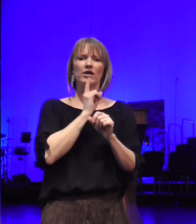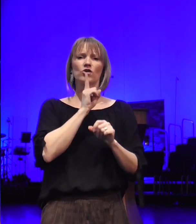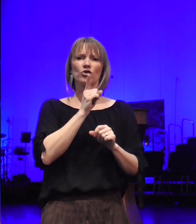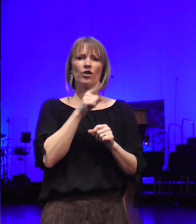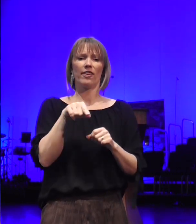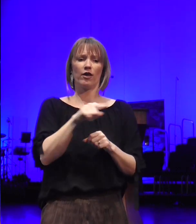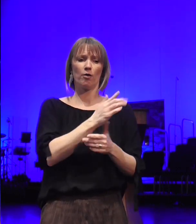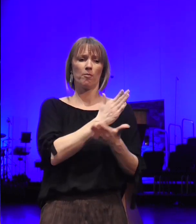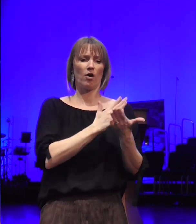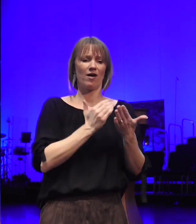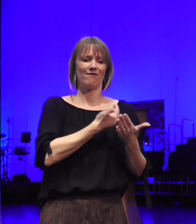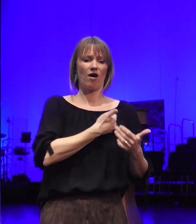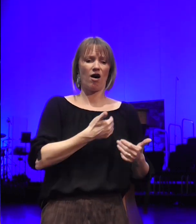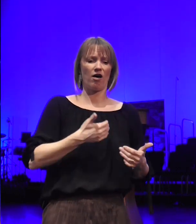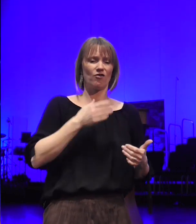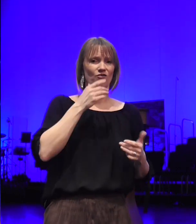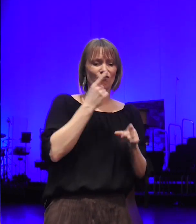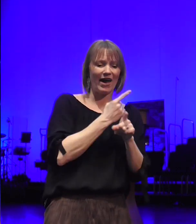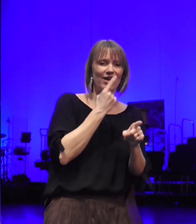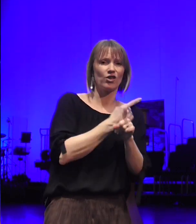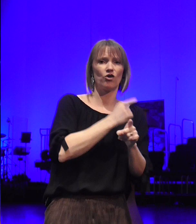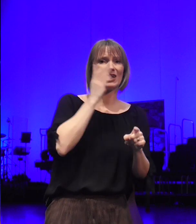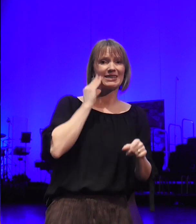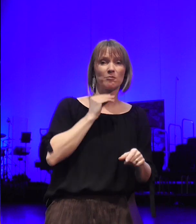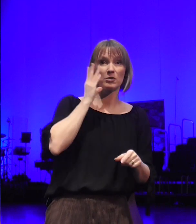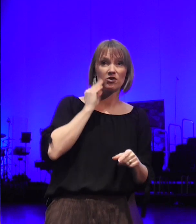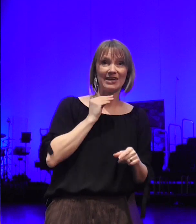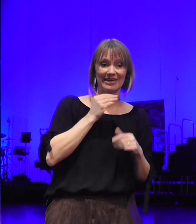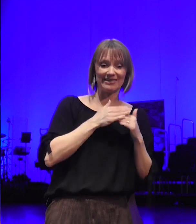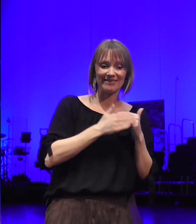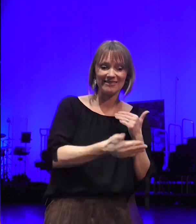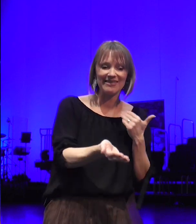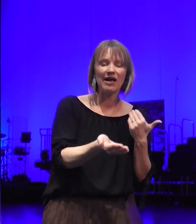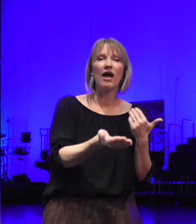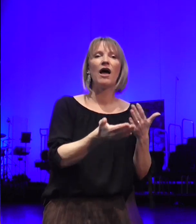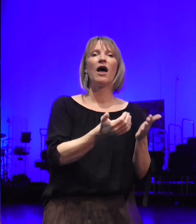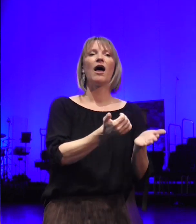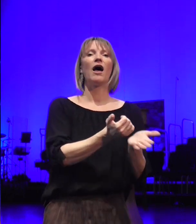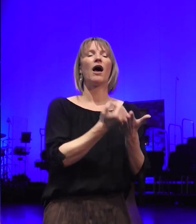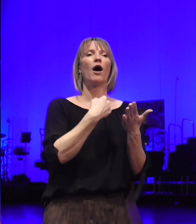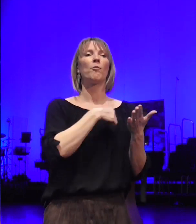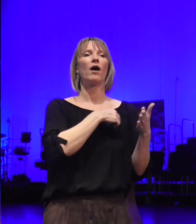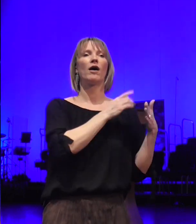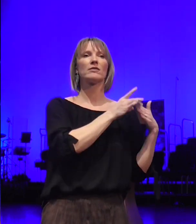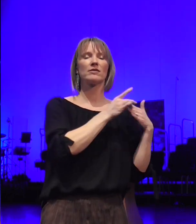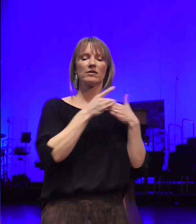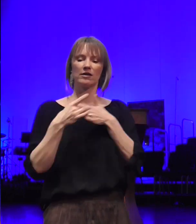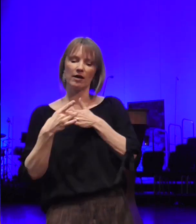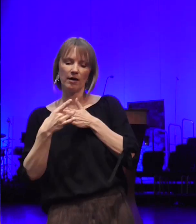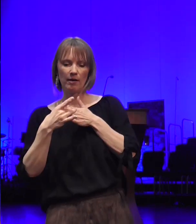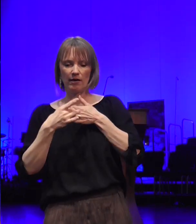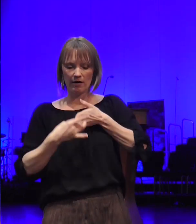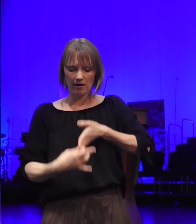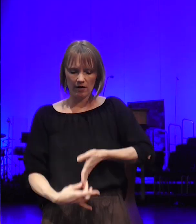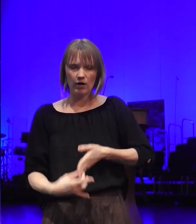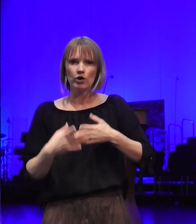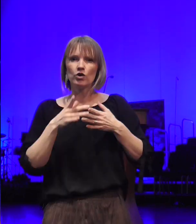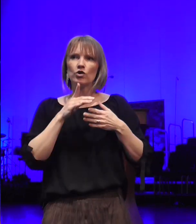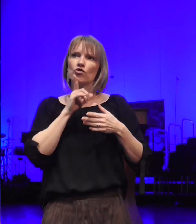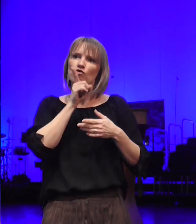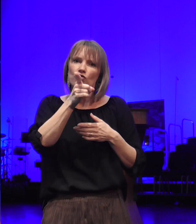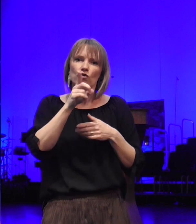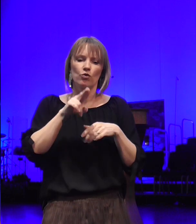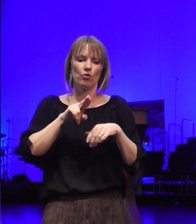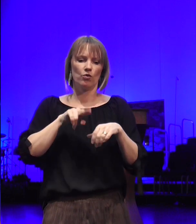of our experience on a regular basis, lead us back into the true nature of ourselves. And that